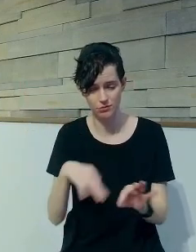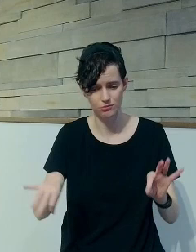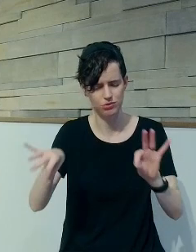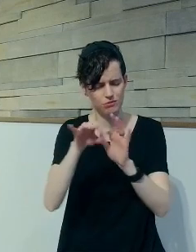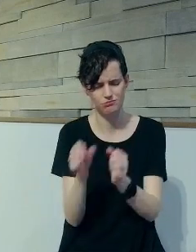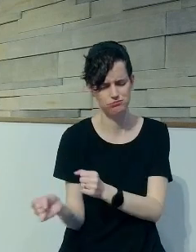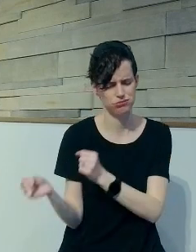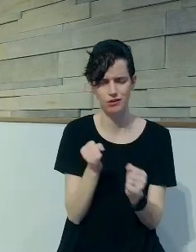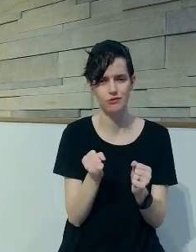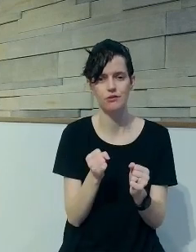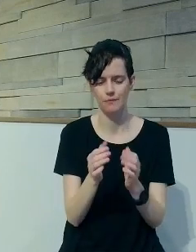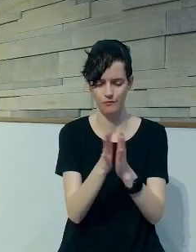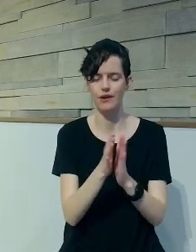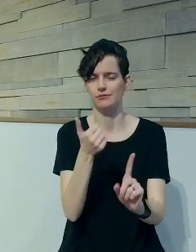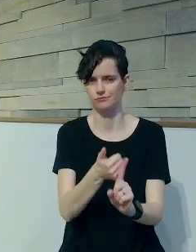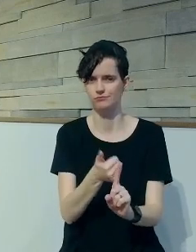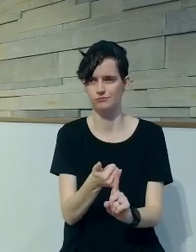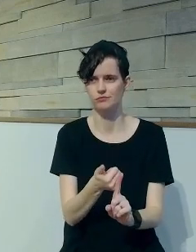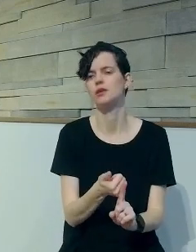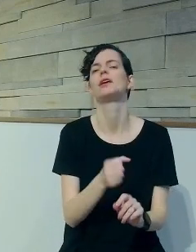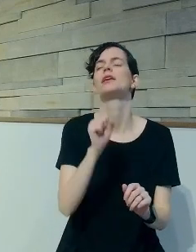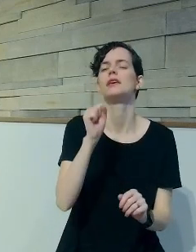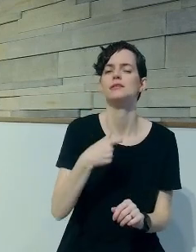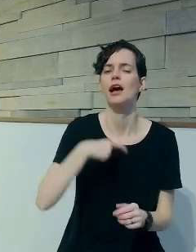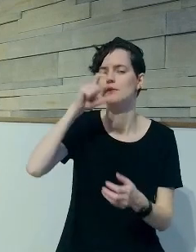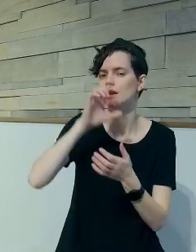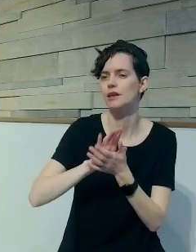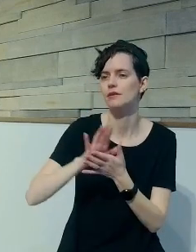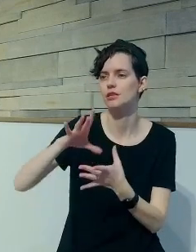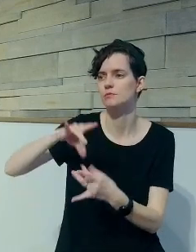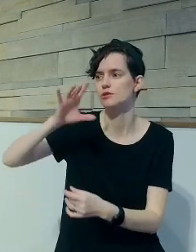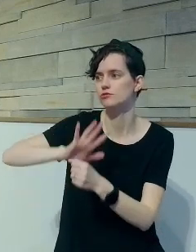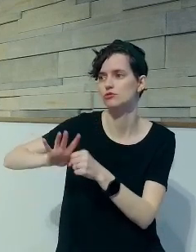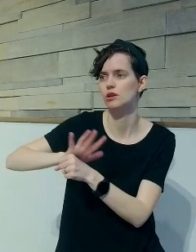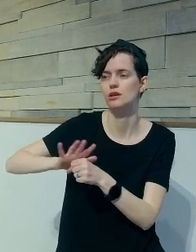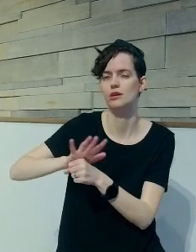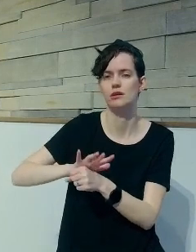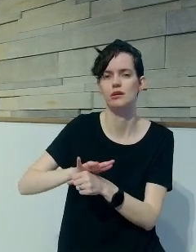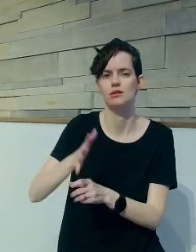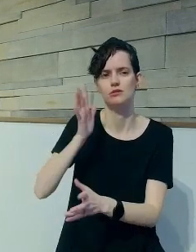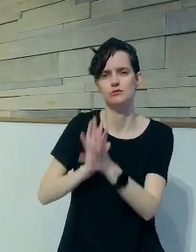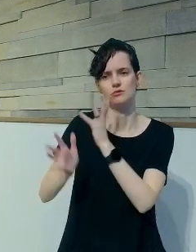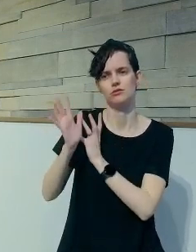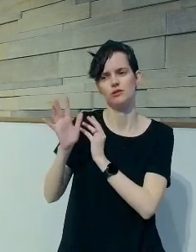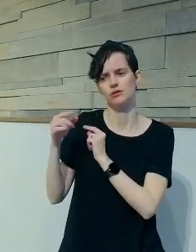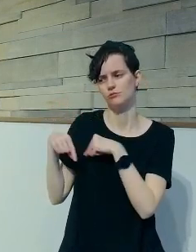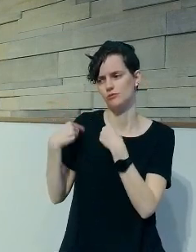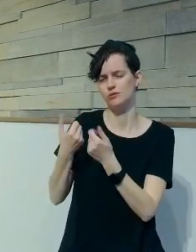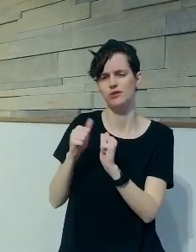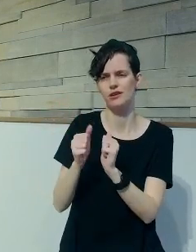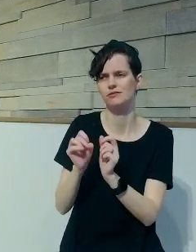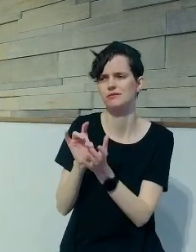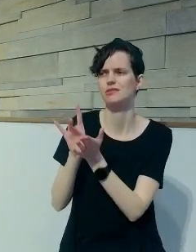significant and powerful? It's prayer. Because yes, I believe in a spiritual realm. Ever since the Enlightenment, we've been trying to jettison